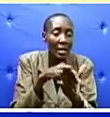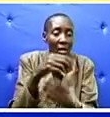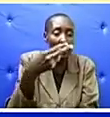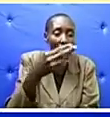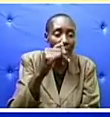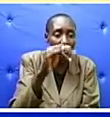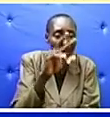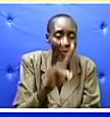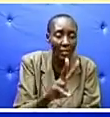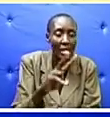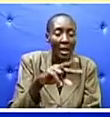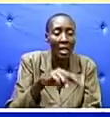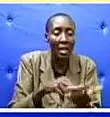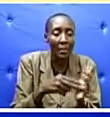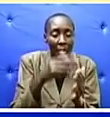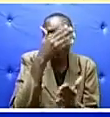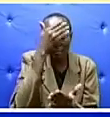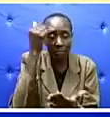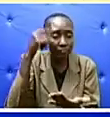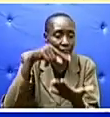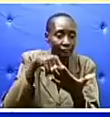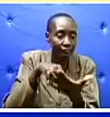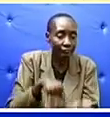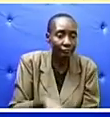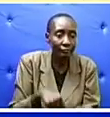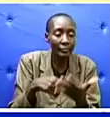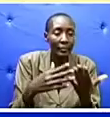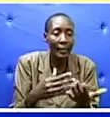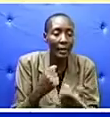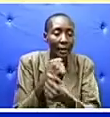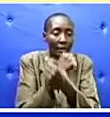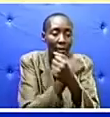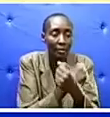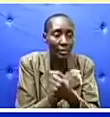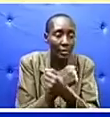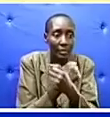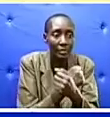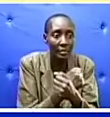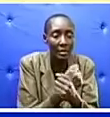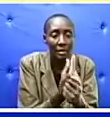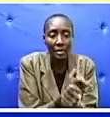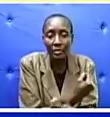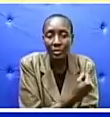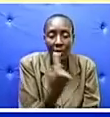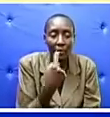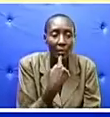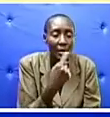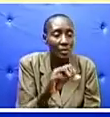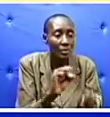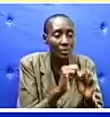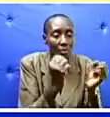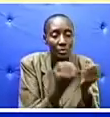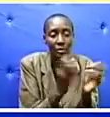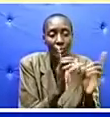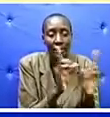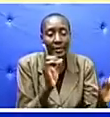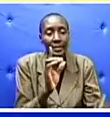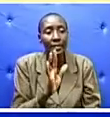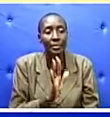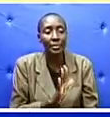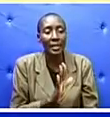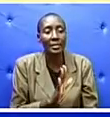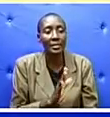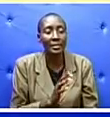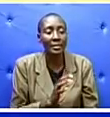really emphasizing on how to see people are protected and everything. So it's like everybody are being just told to social distance. If it's not a must,